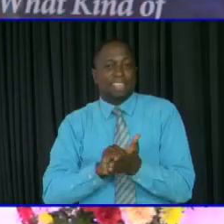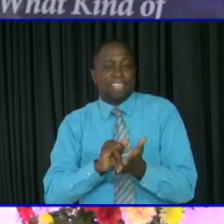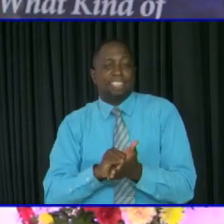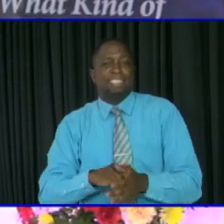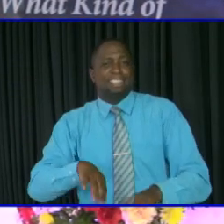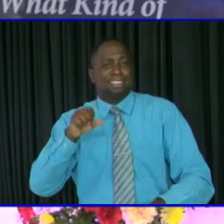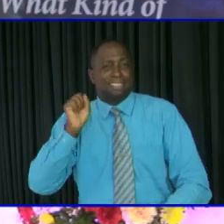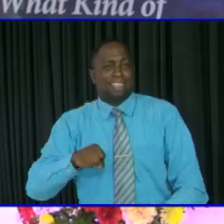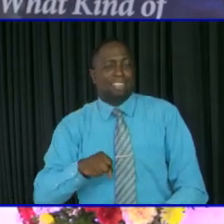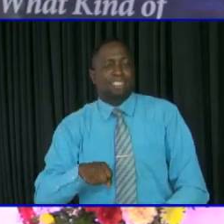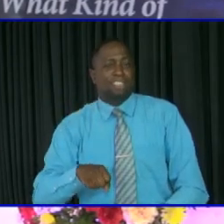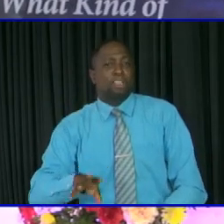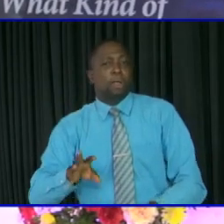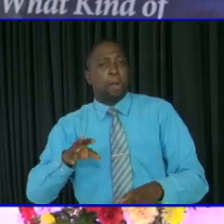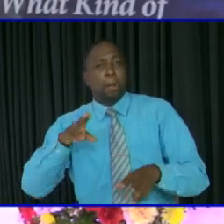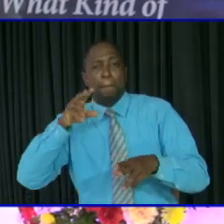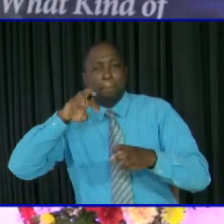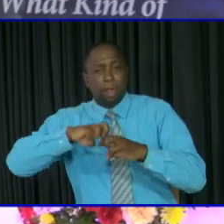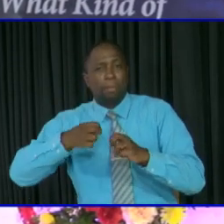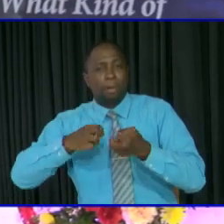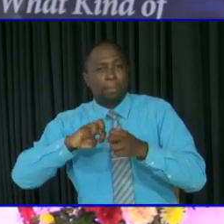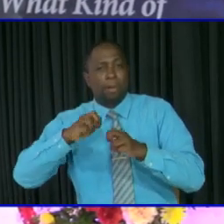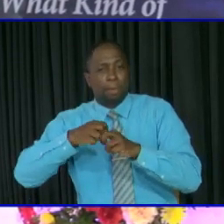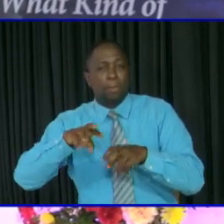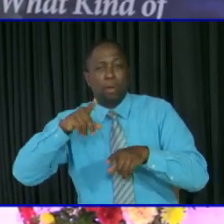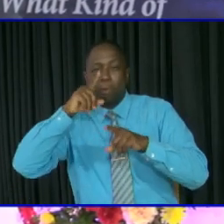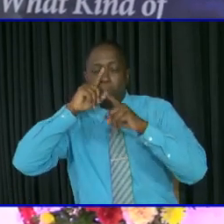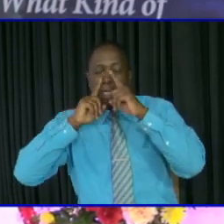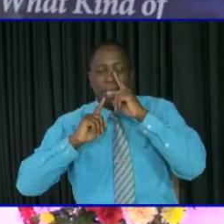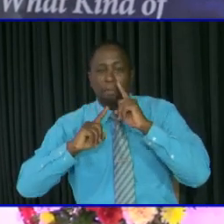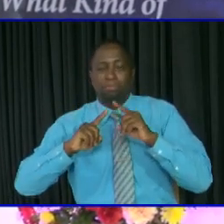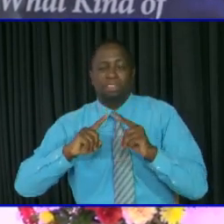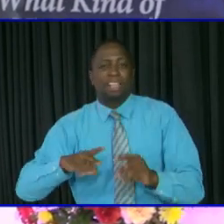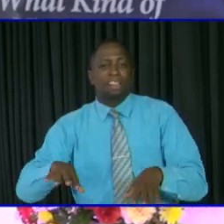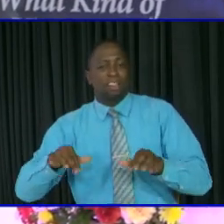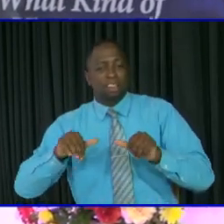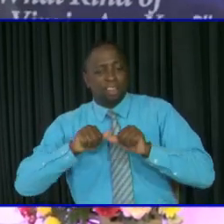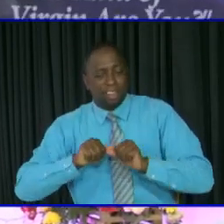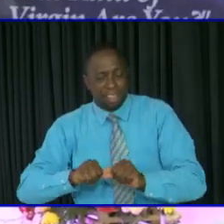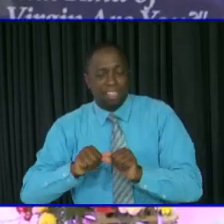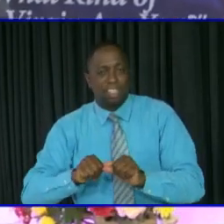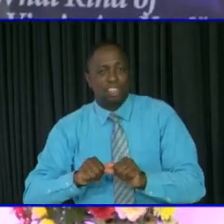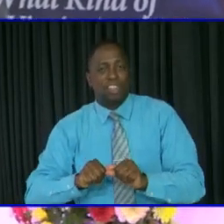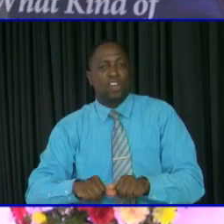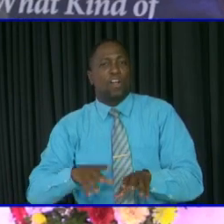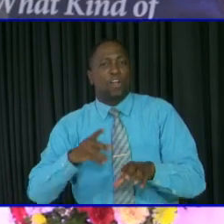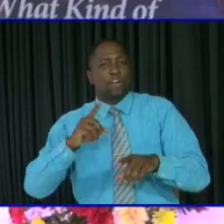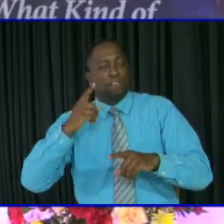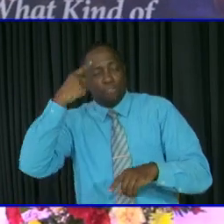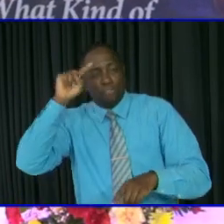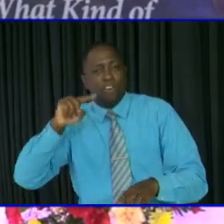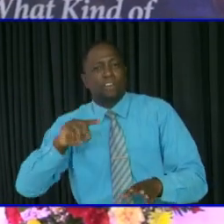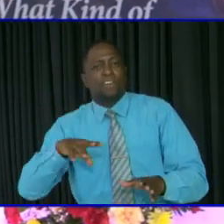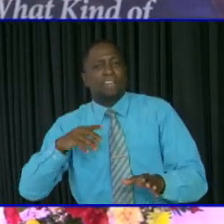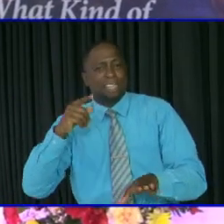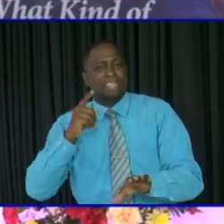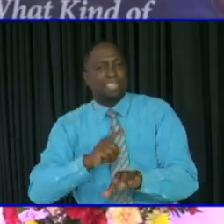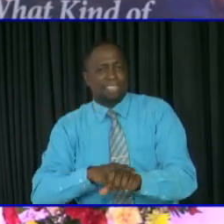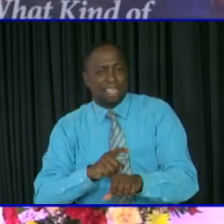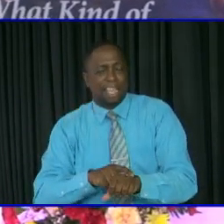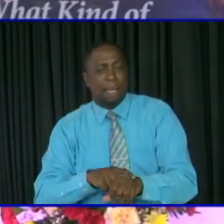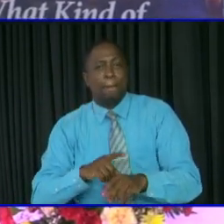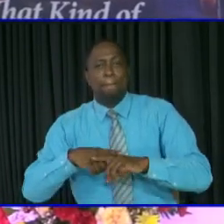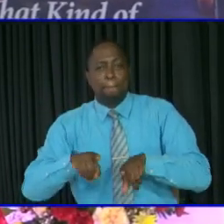a night, but joy will come in the morning. The bridegroom will come to usher in a